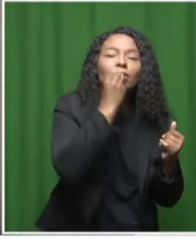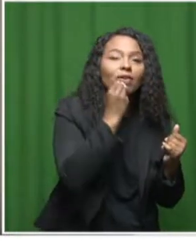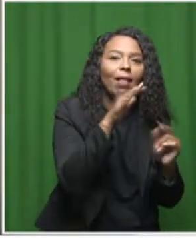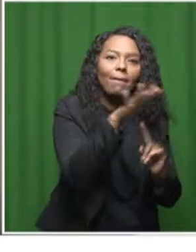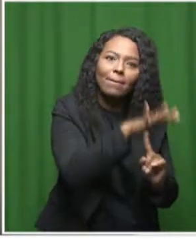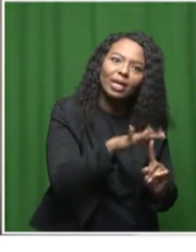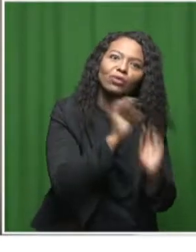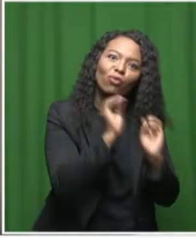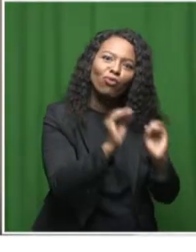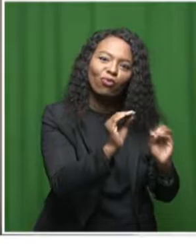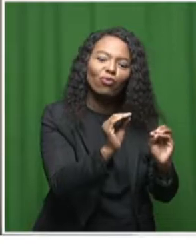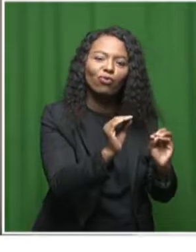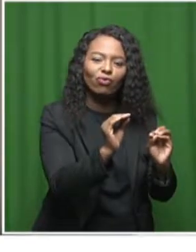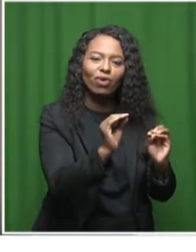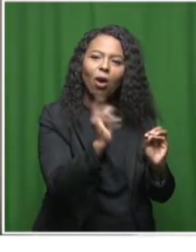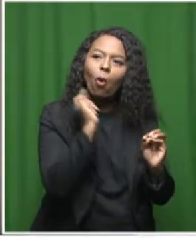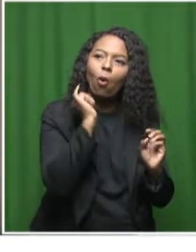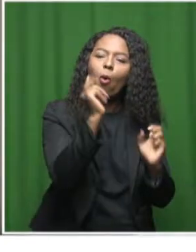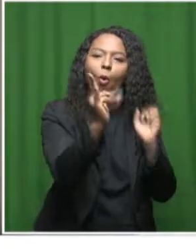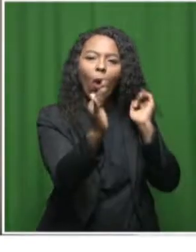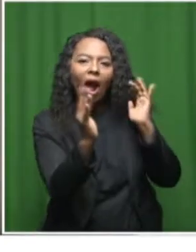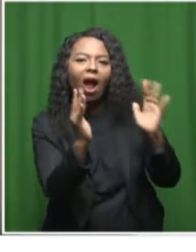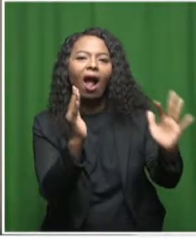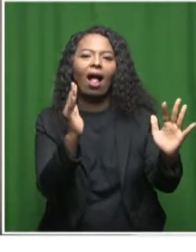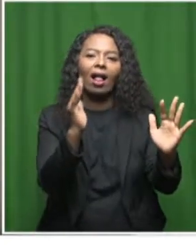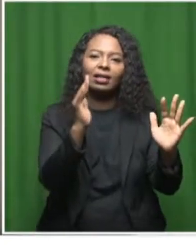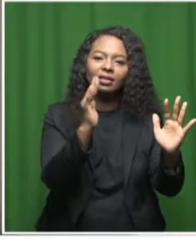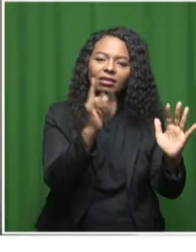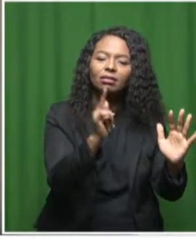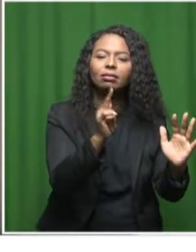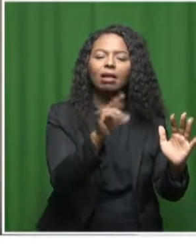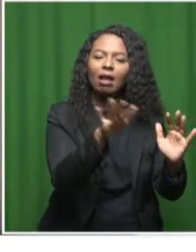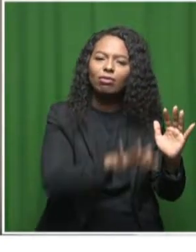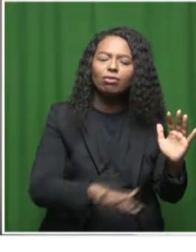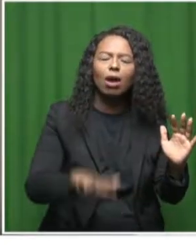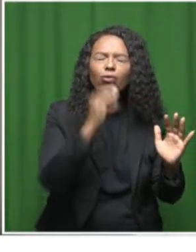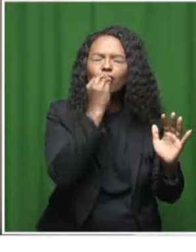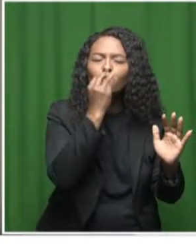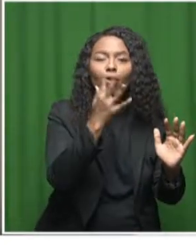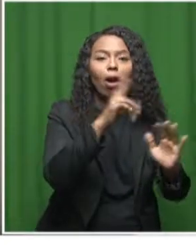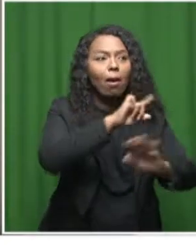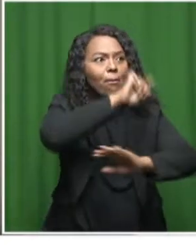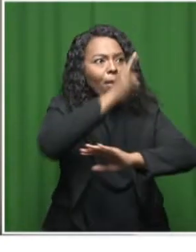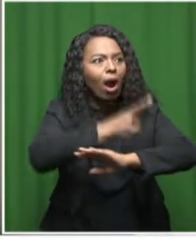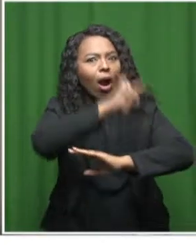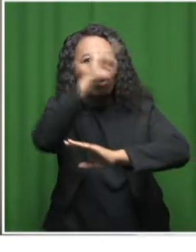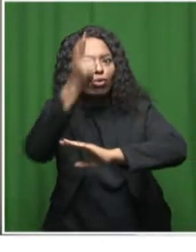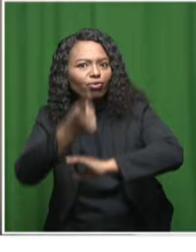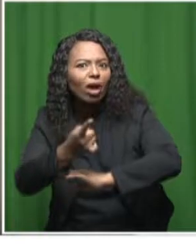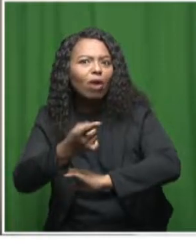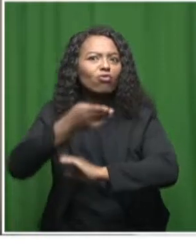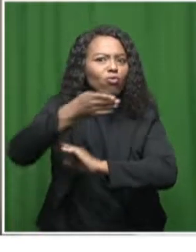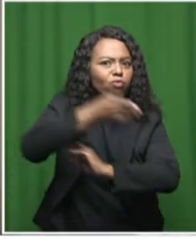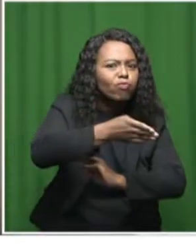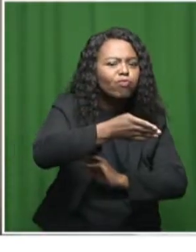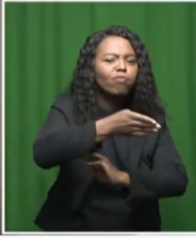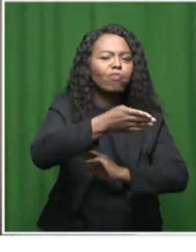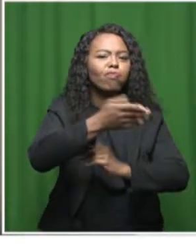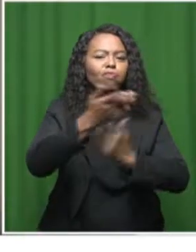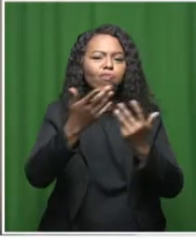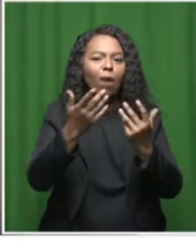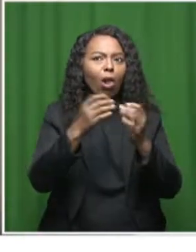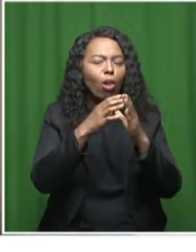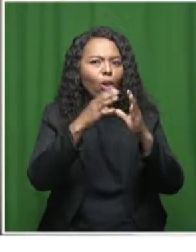places, wild forests, big deep valleys and gorges and mountains, and there's just this whole hub